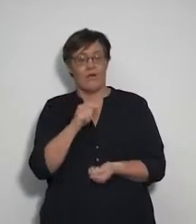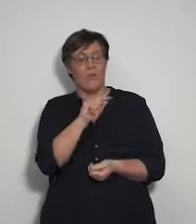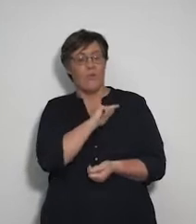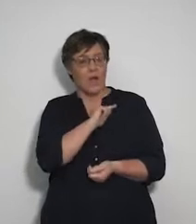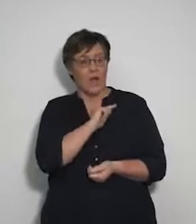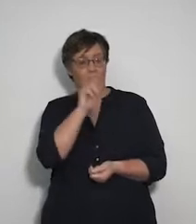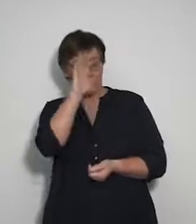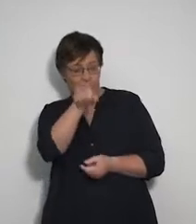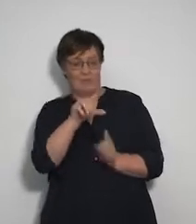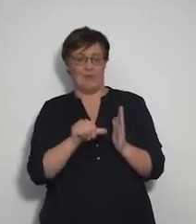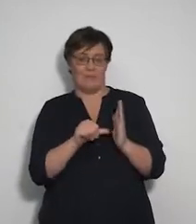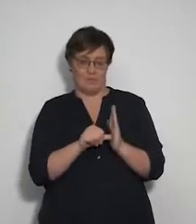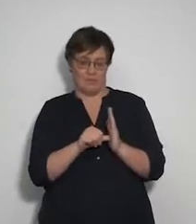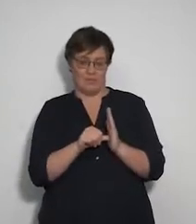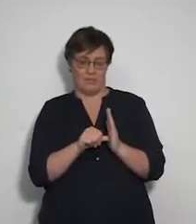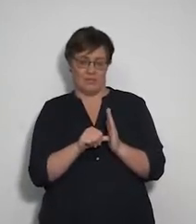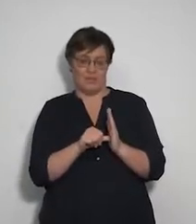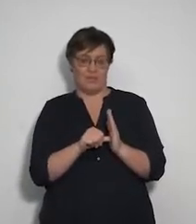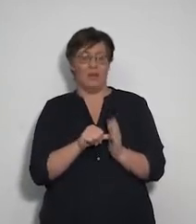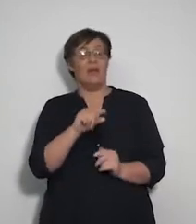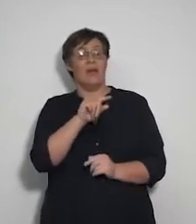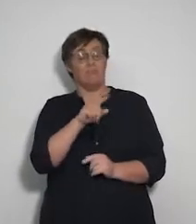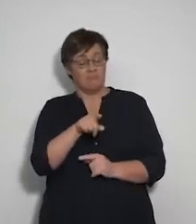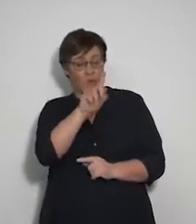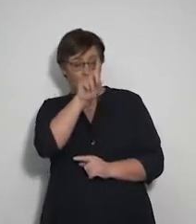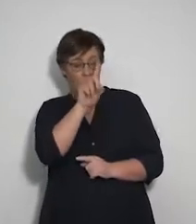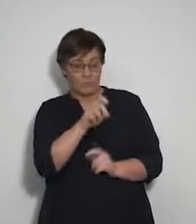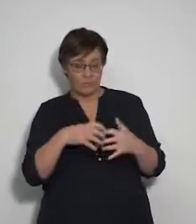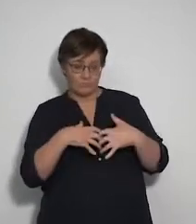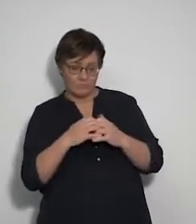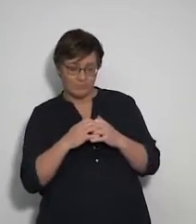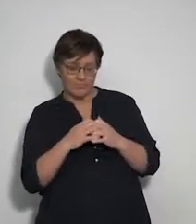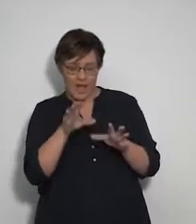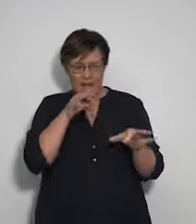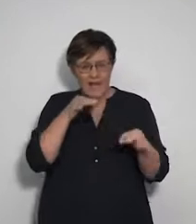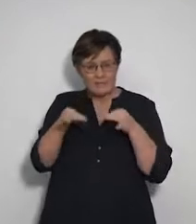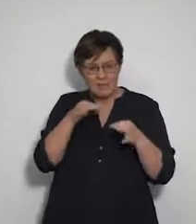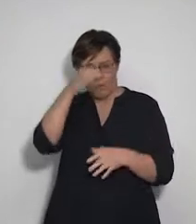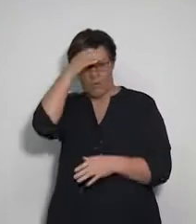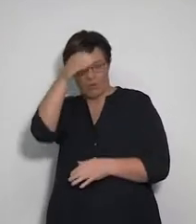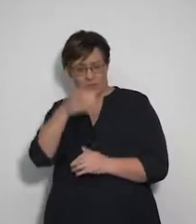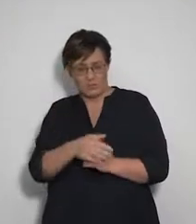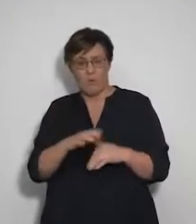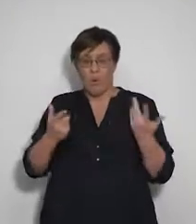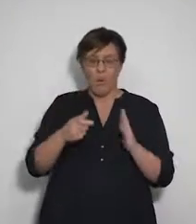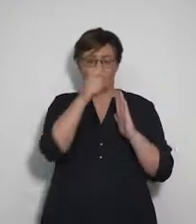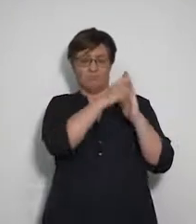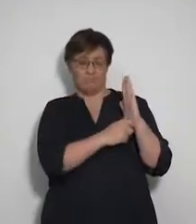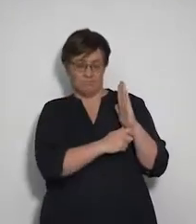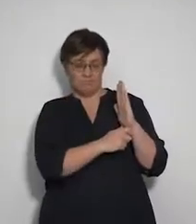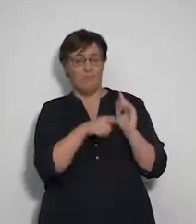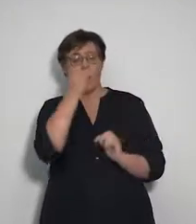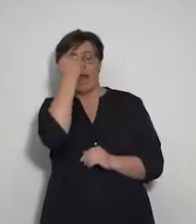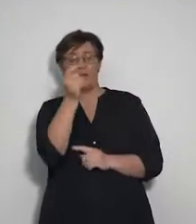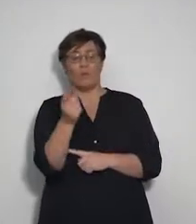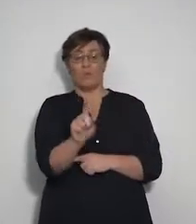about remembering, which is why if a question has to do with defining a concept or a term, the idea is